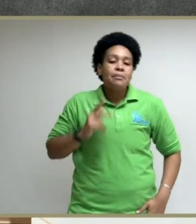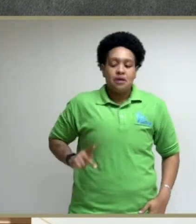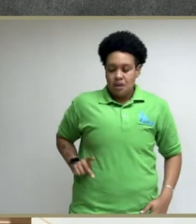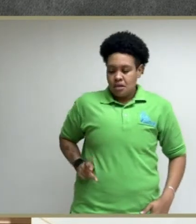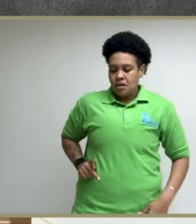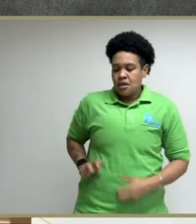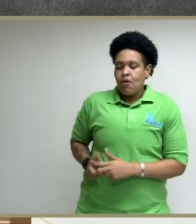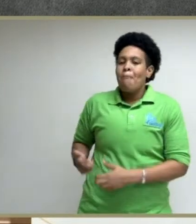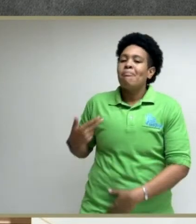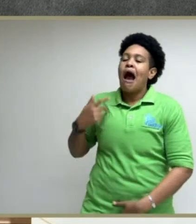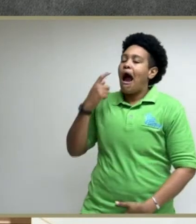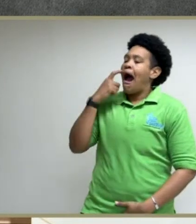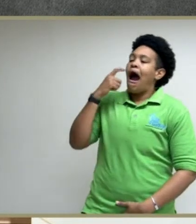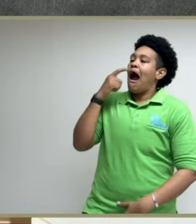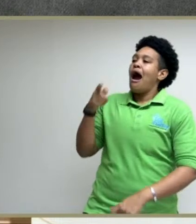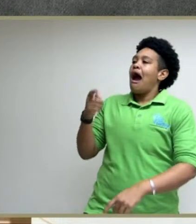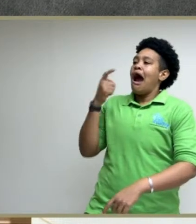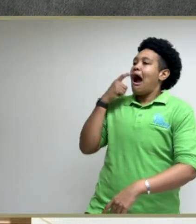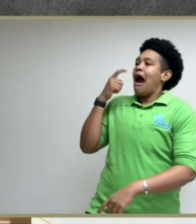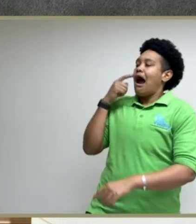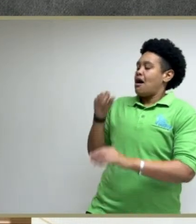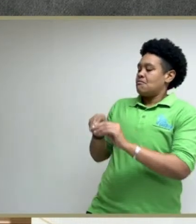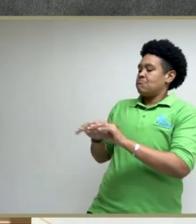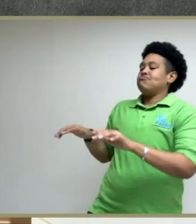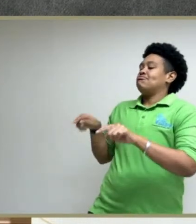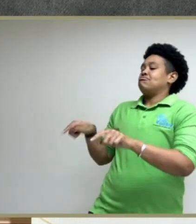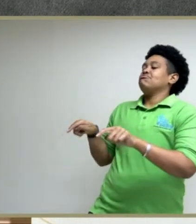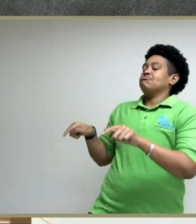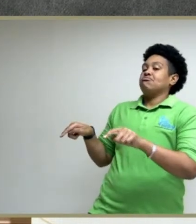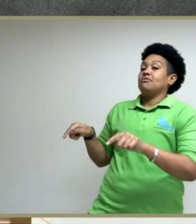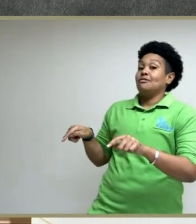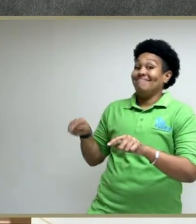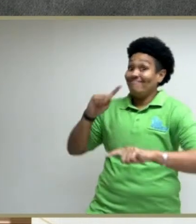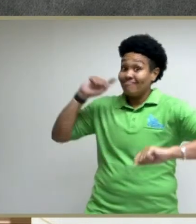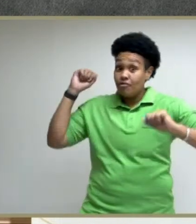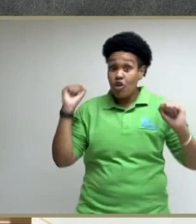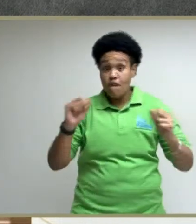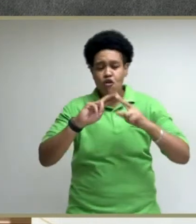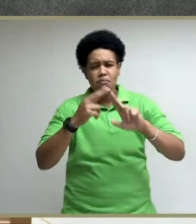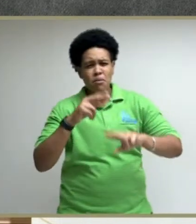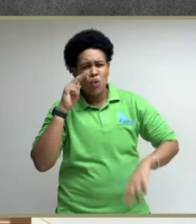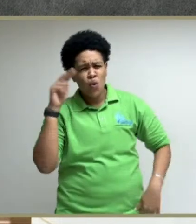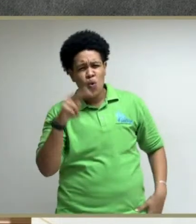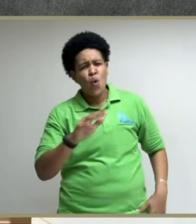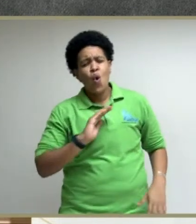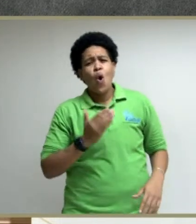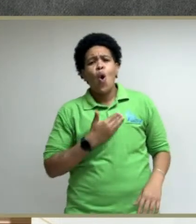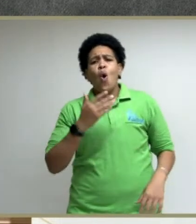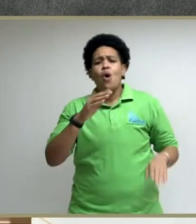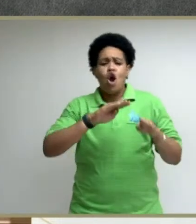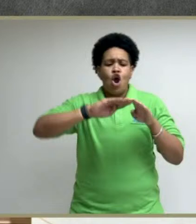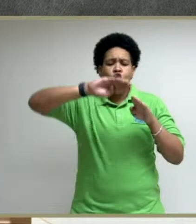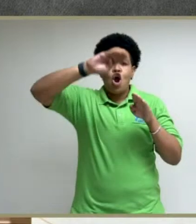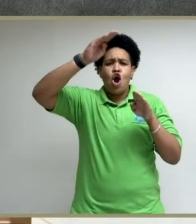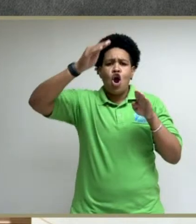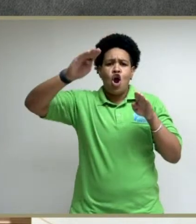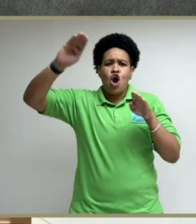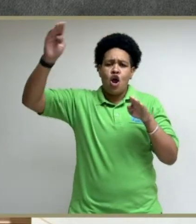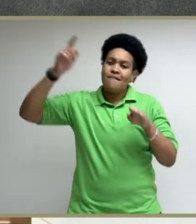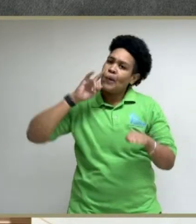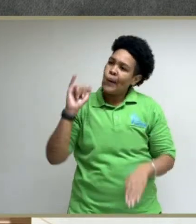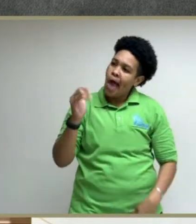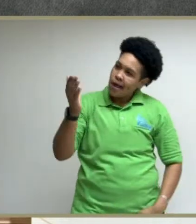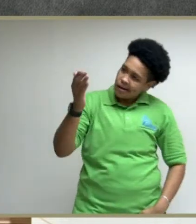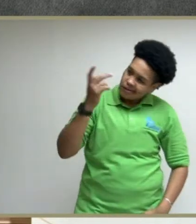slide. When we look at our confirmed cases, this is what our epi curve looks like. And we